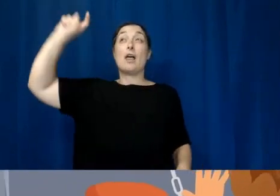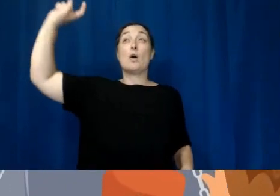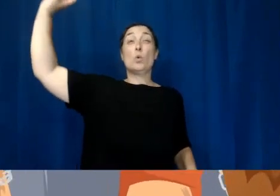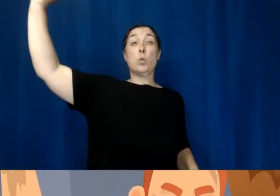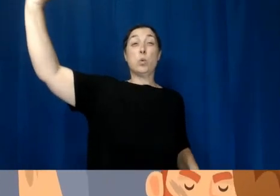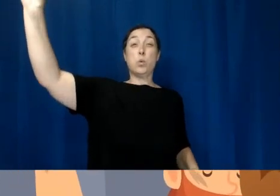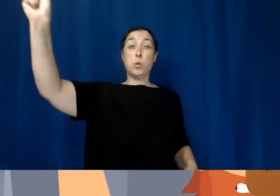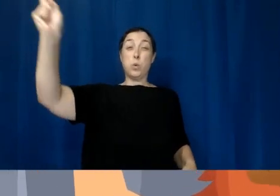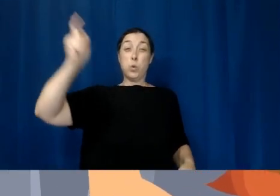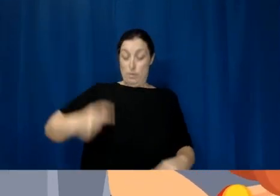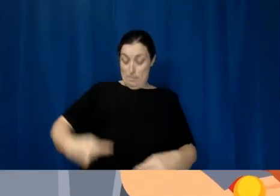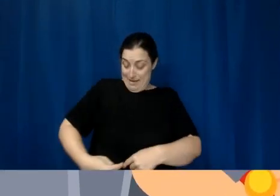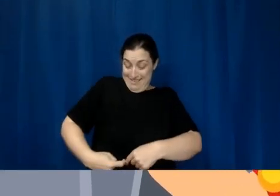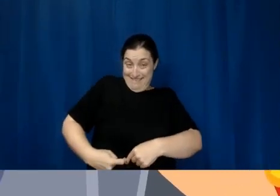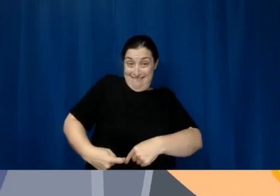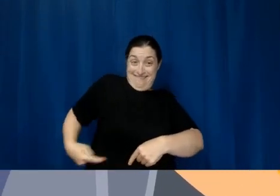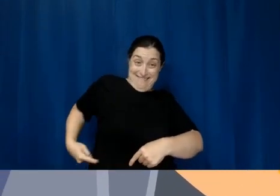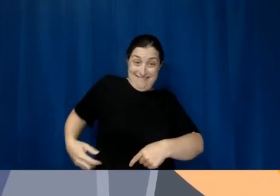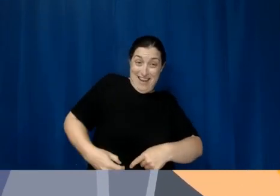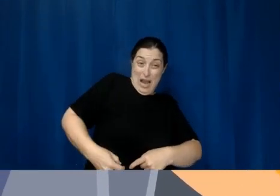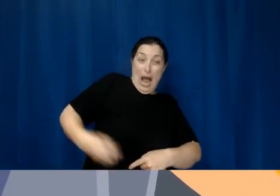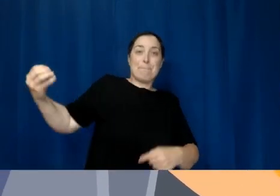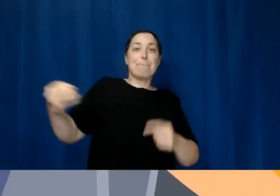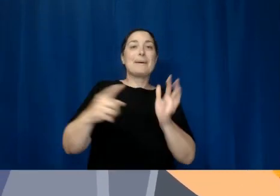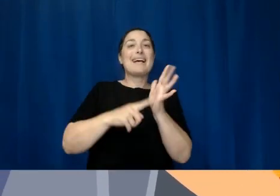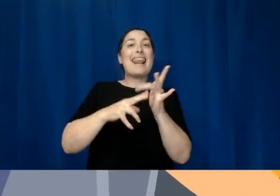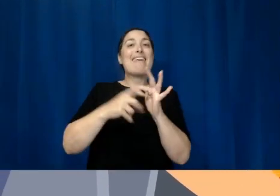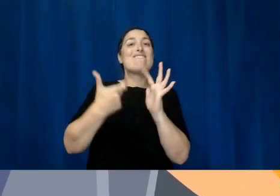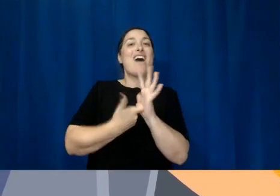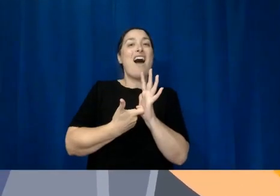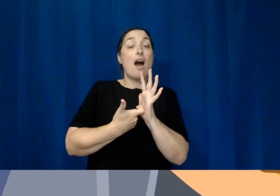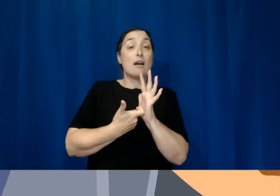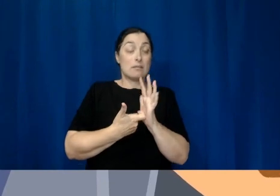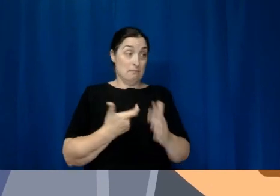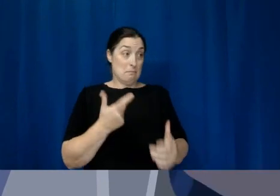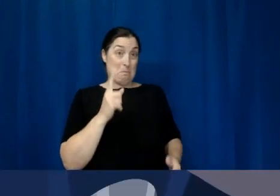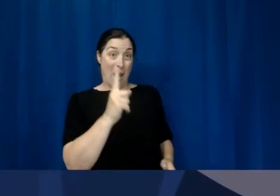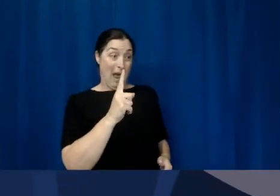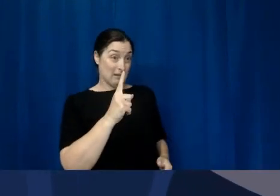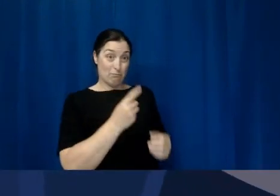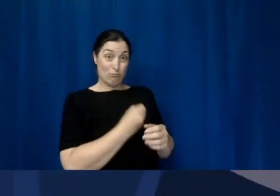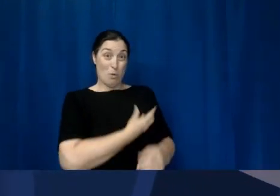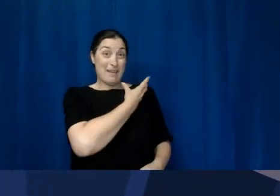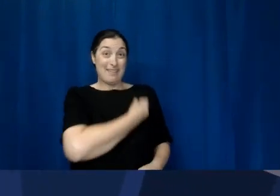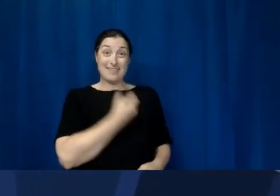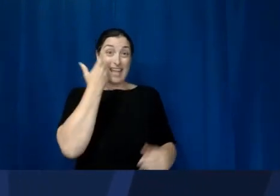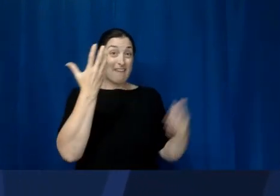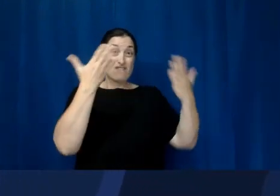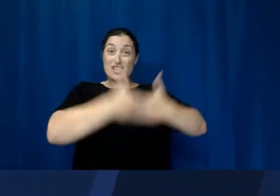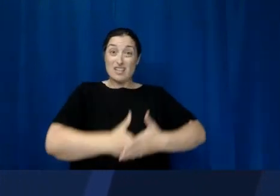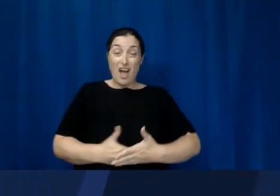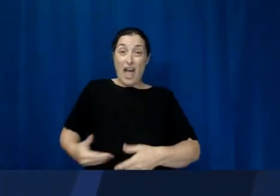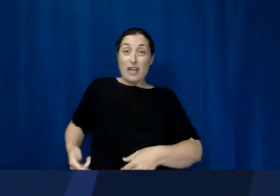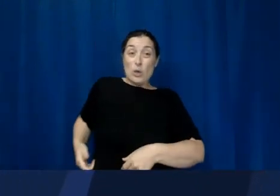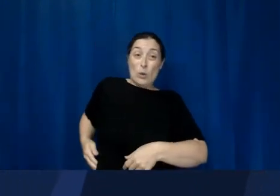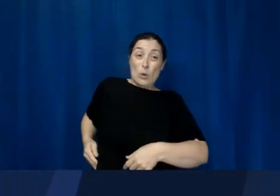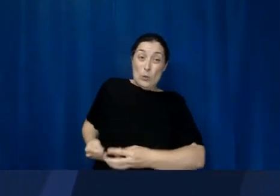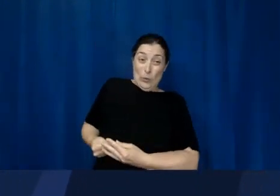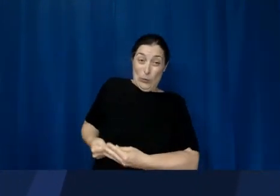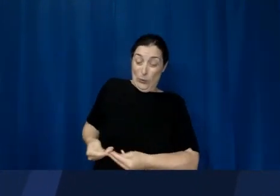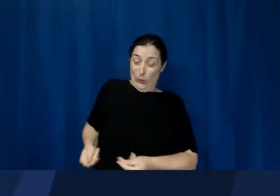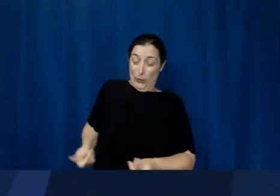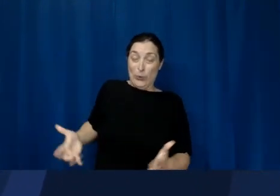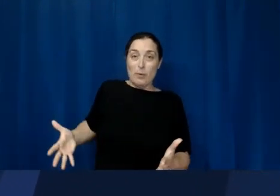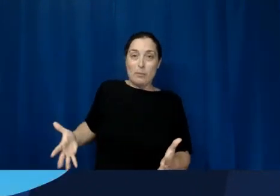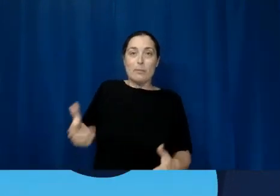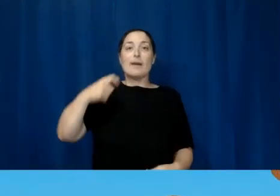upon Prometheus and devour his liver. Of course, Prometheus was immortal. Each night, his wounds would heal and his liver would